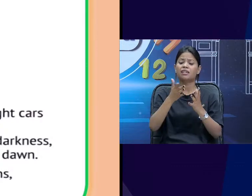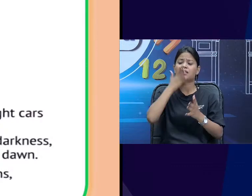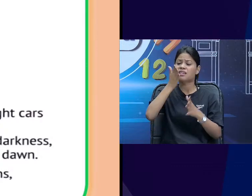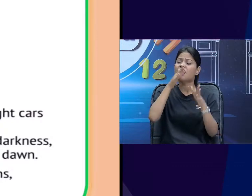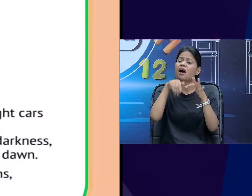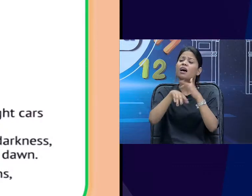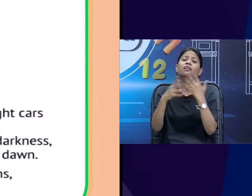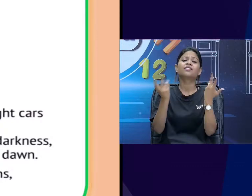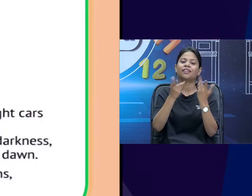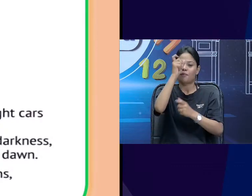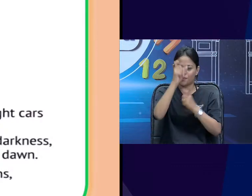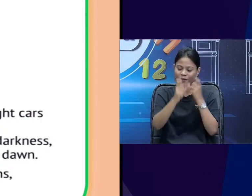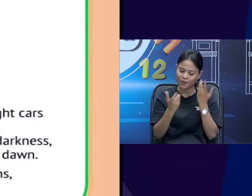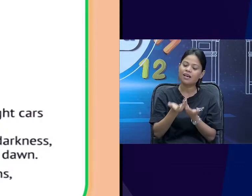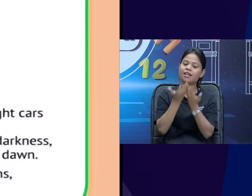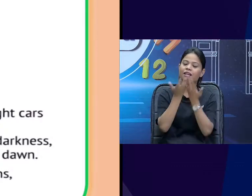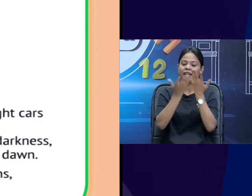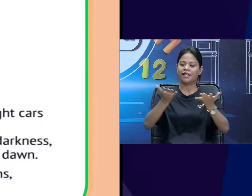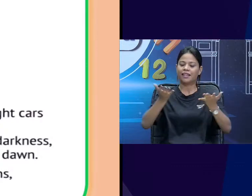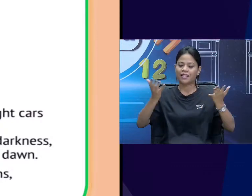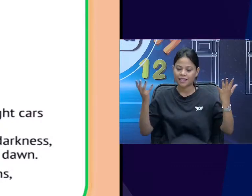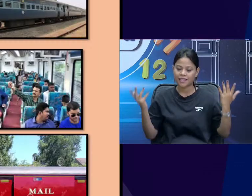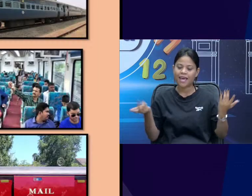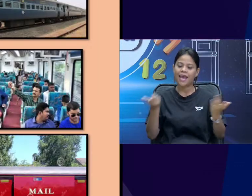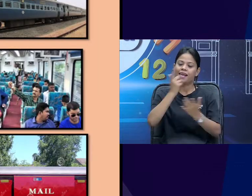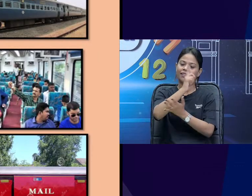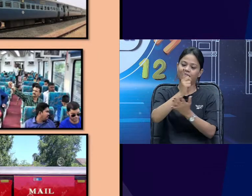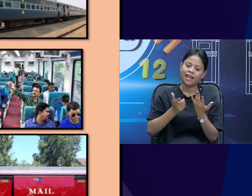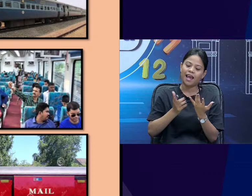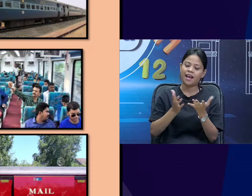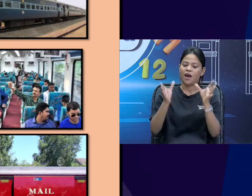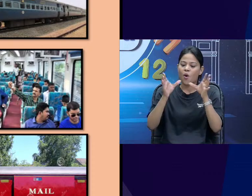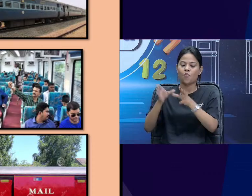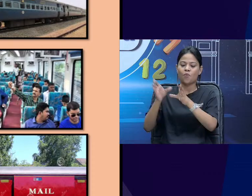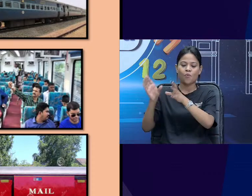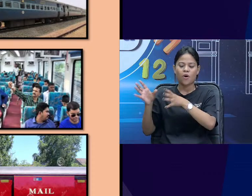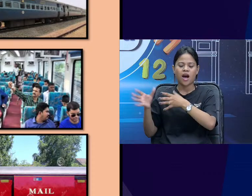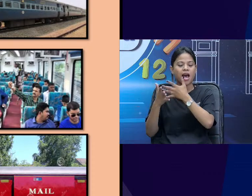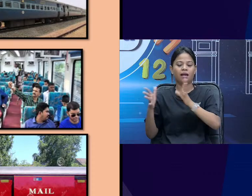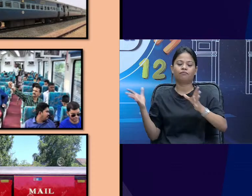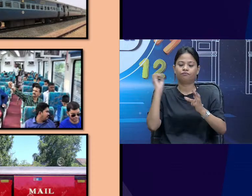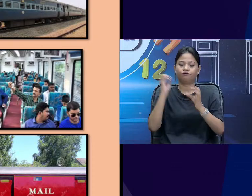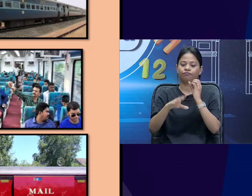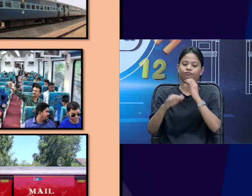it carries passengers. So carrying passengers, bringing mail,